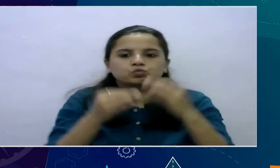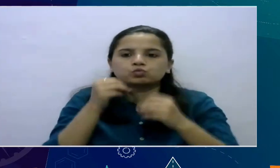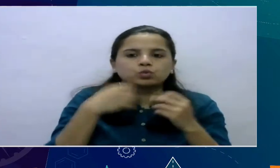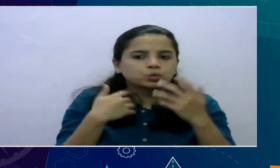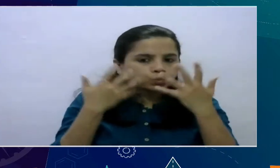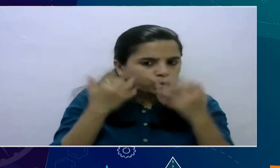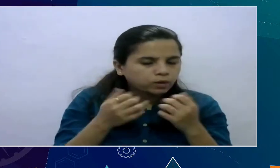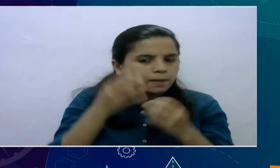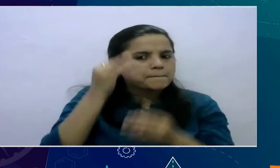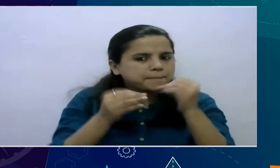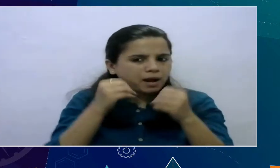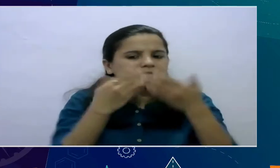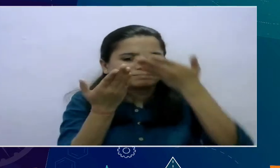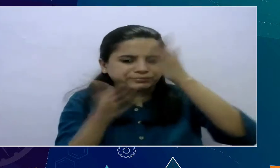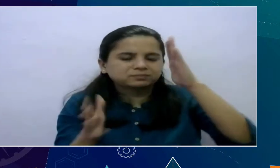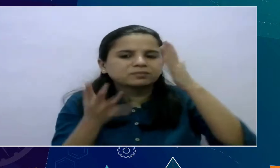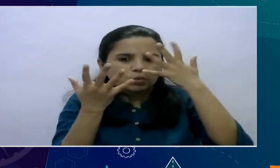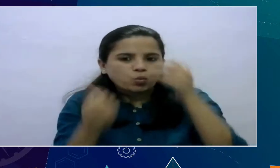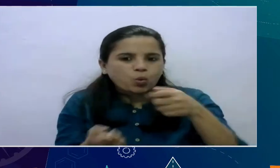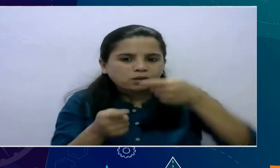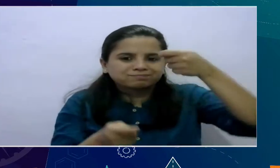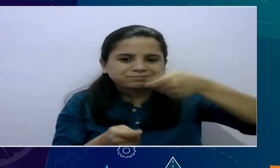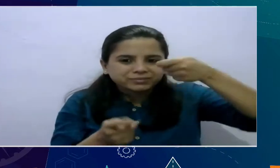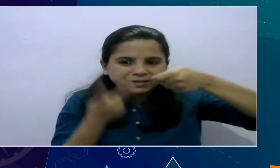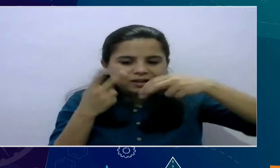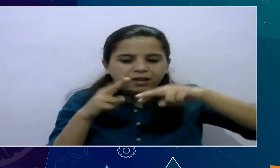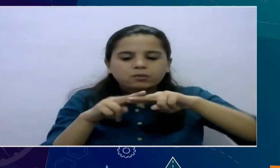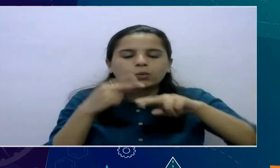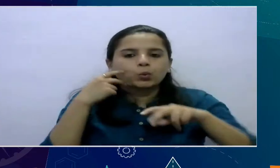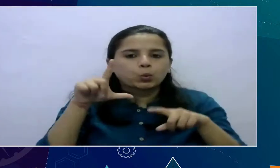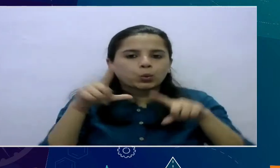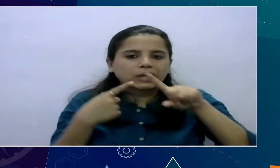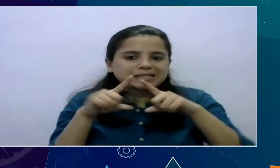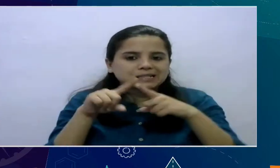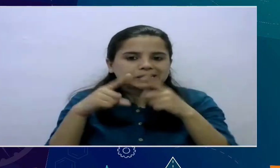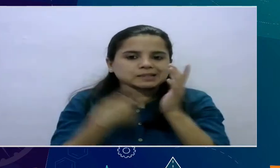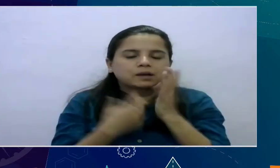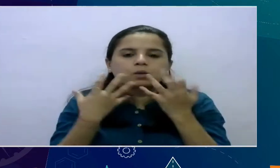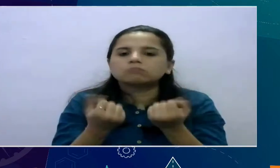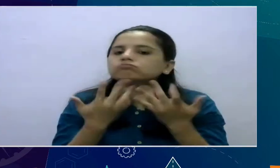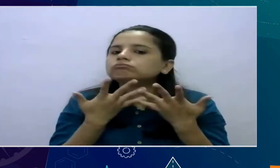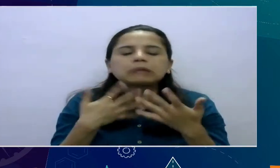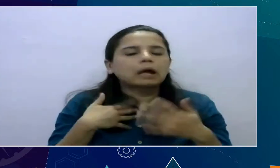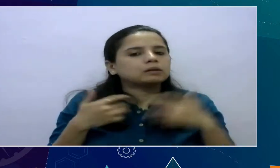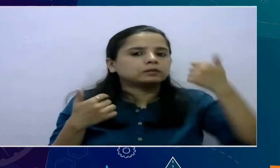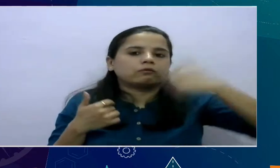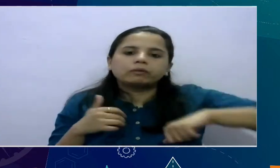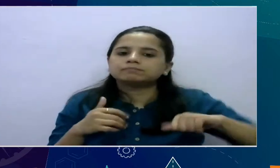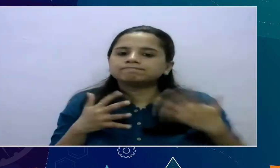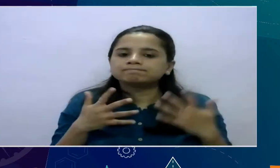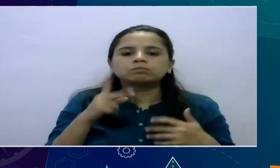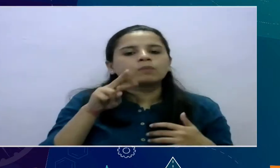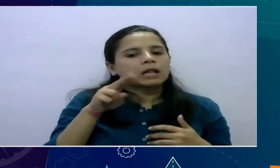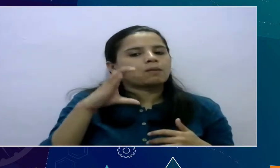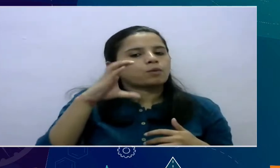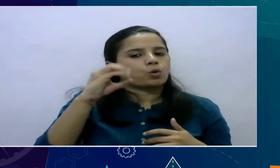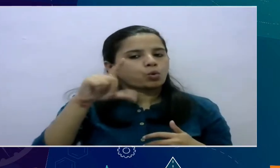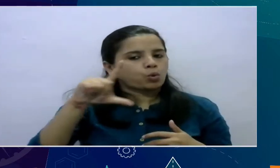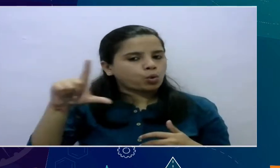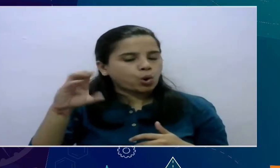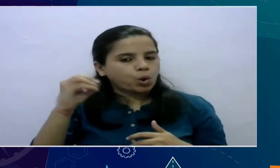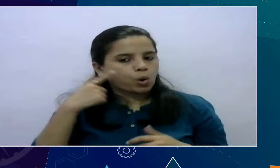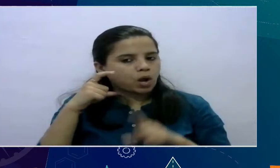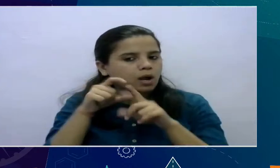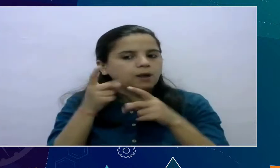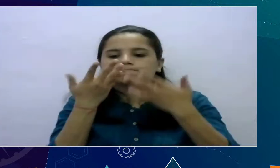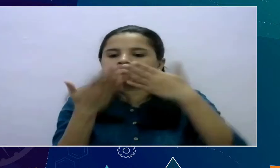this milk from water, which is a colloidal solution. That also I could not separate. I failed to do that. That means colloid and solution cannot be